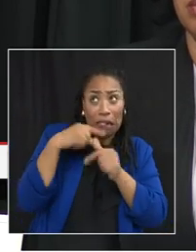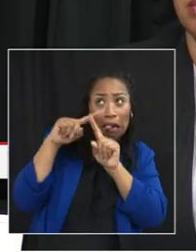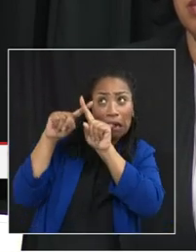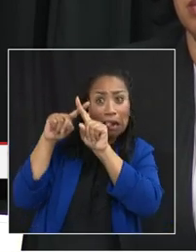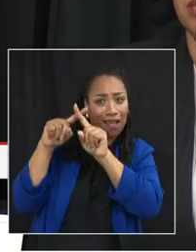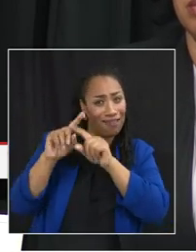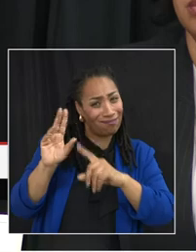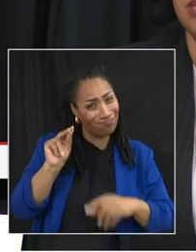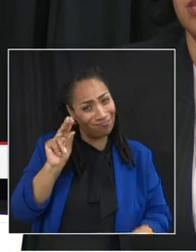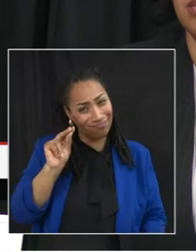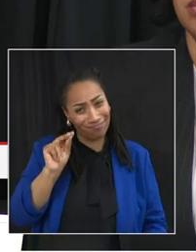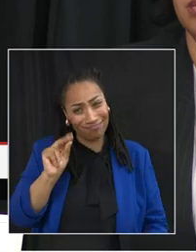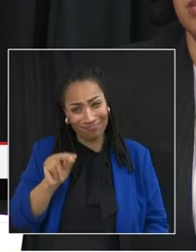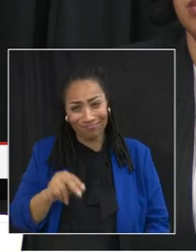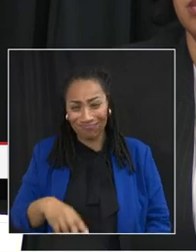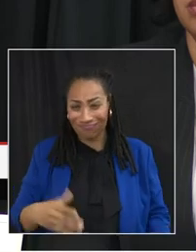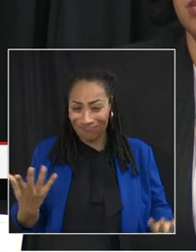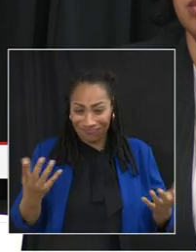make that budget.